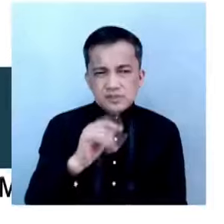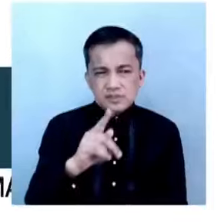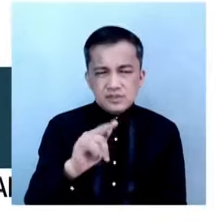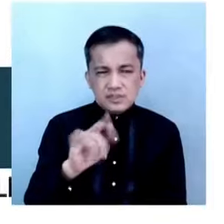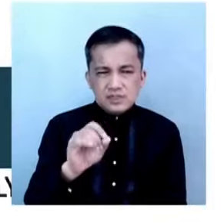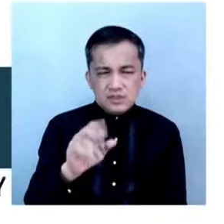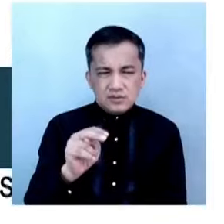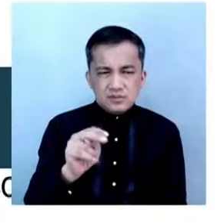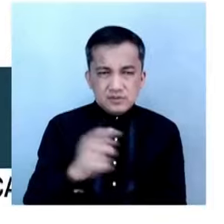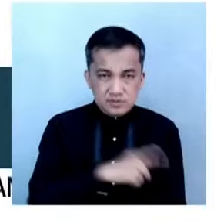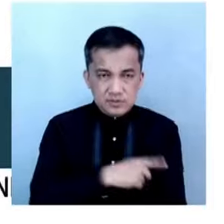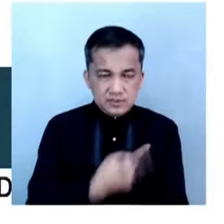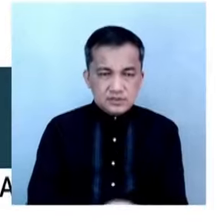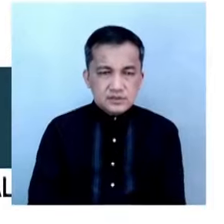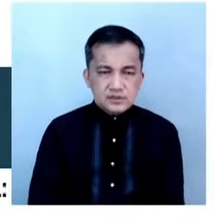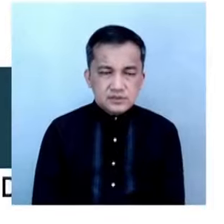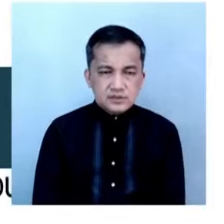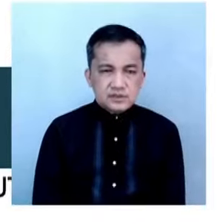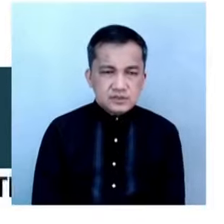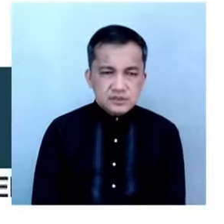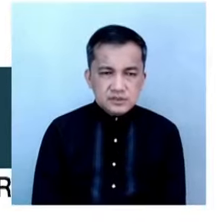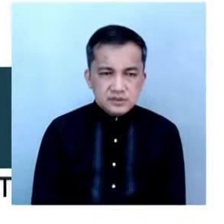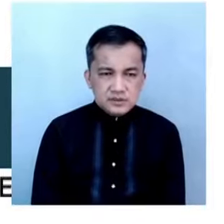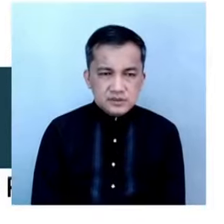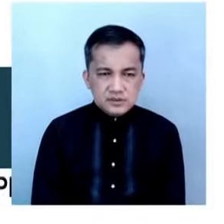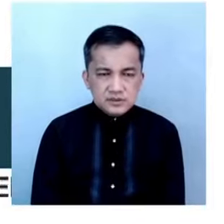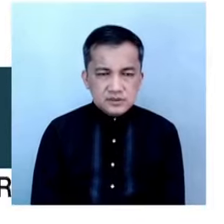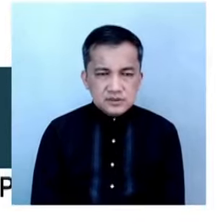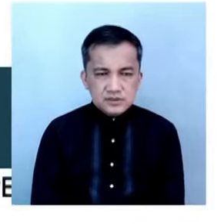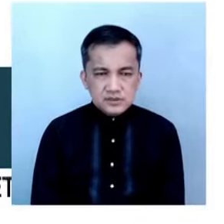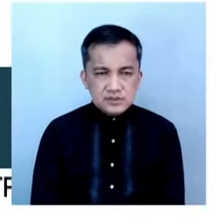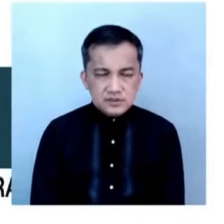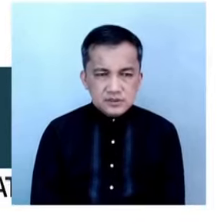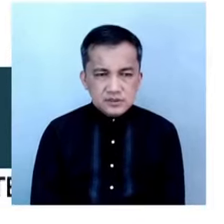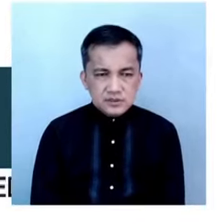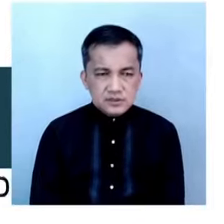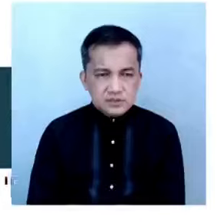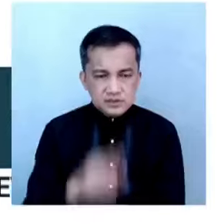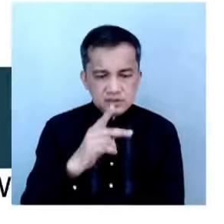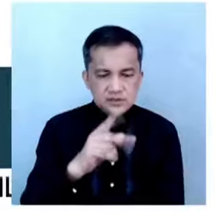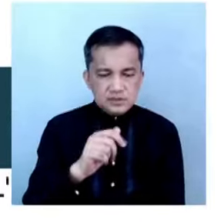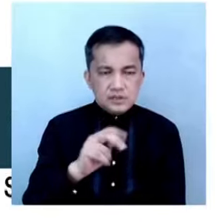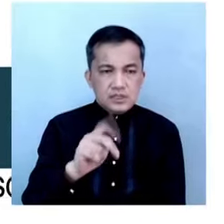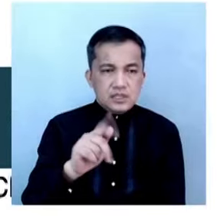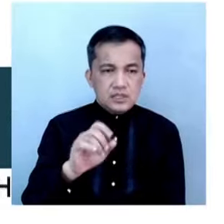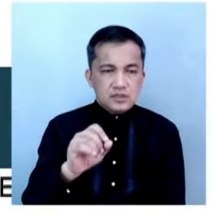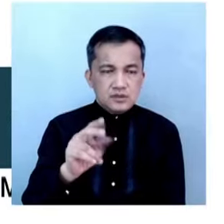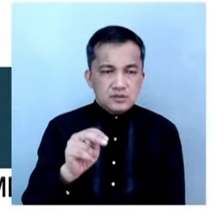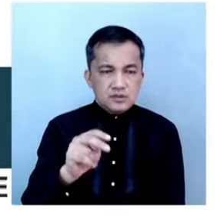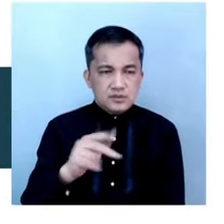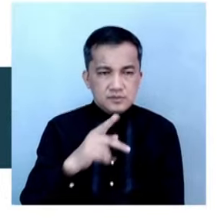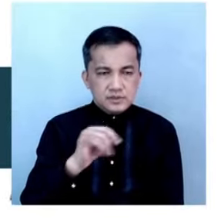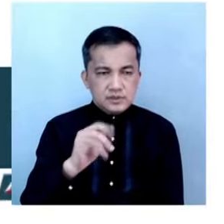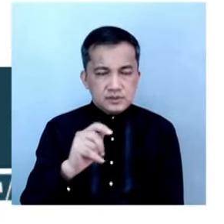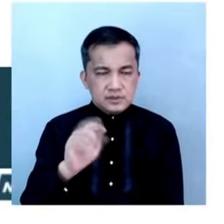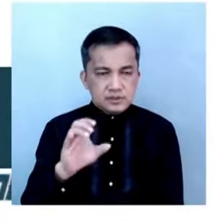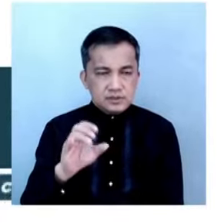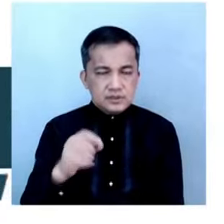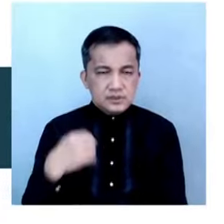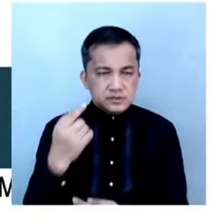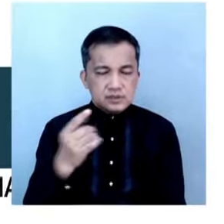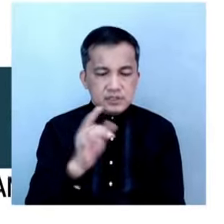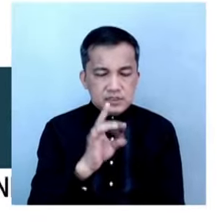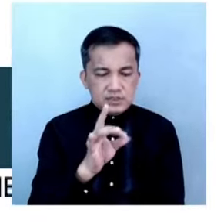one? Usually po, ang style po ng eruptions ng Canlaon ay phreatic. Since